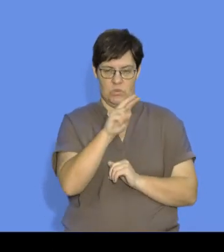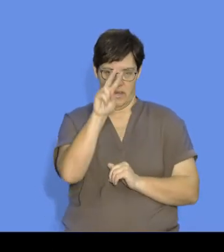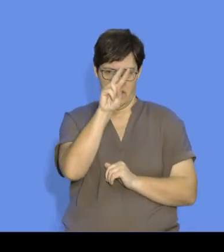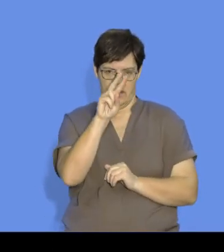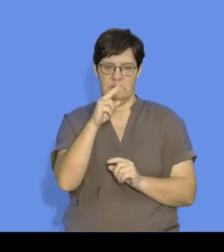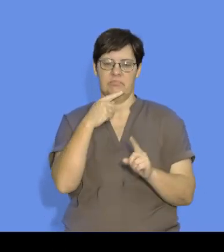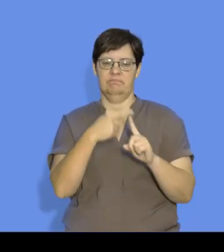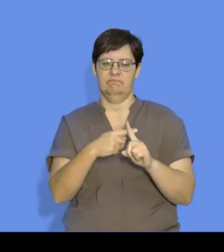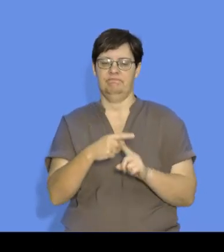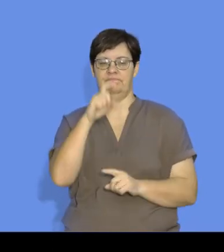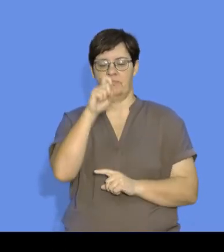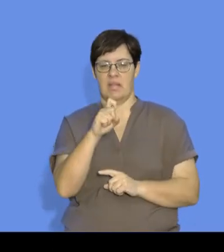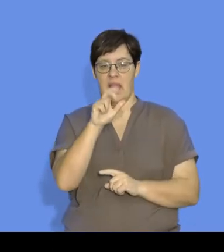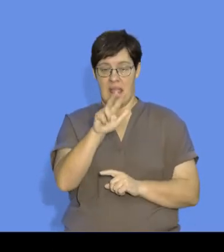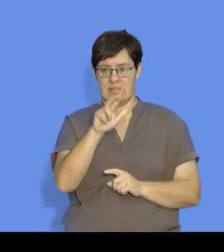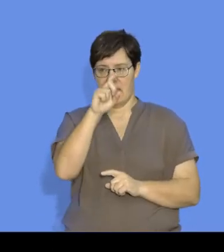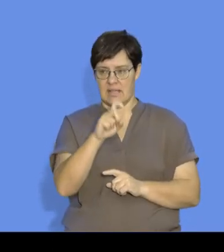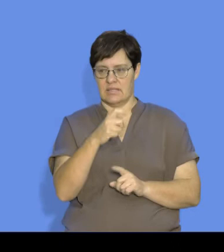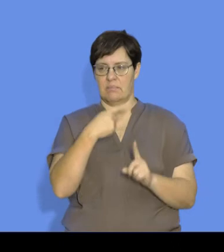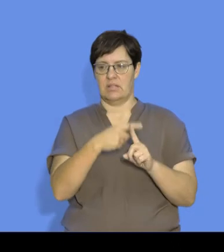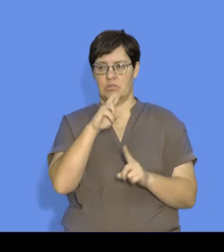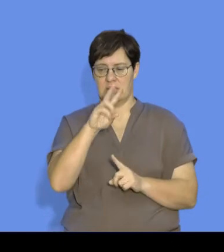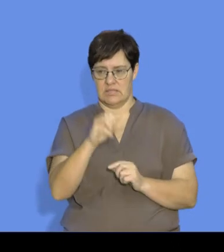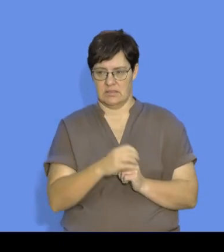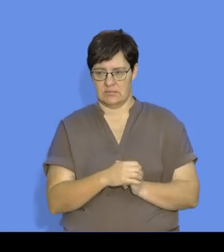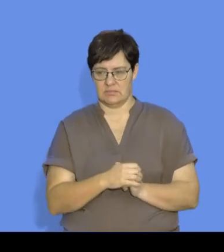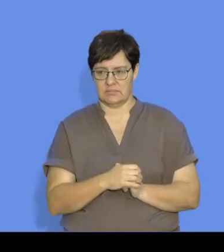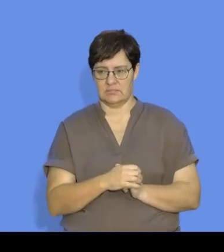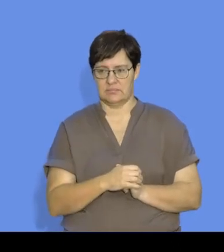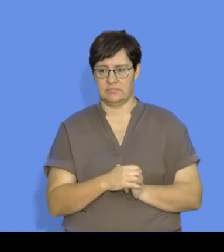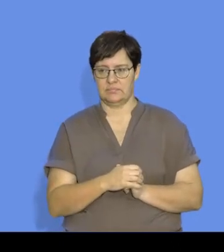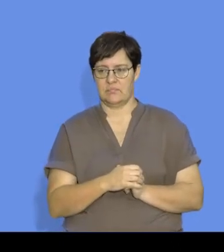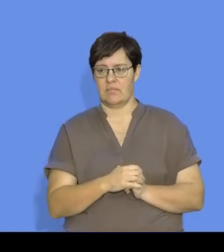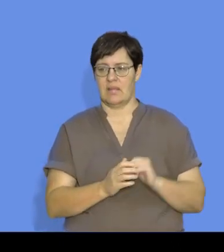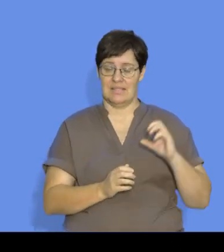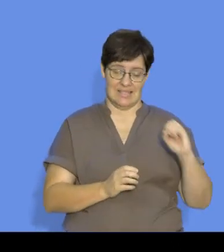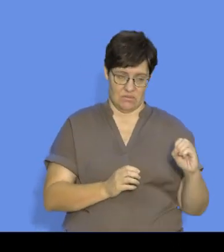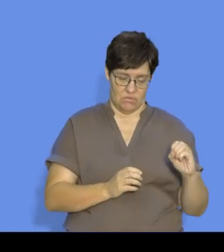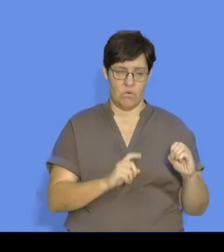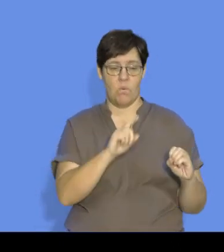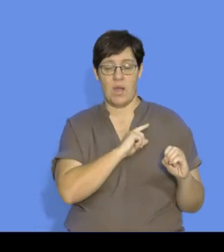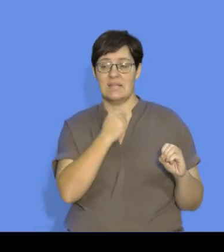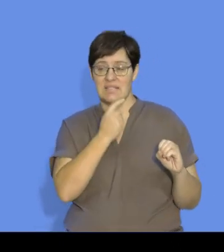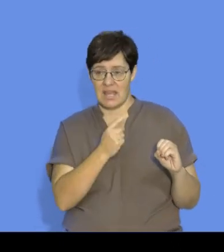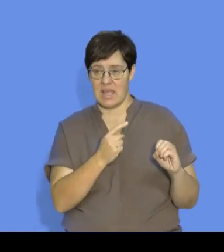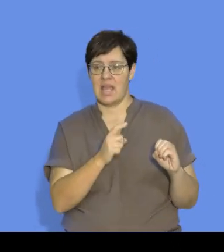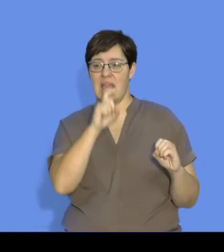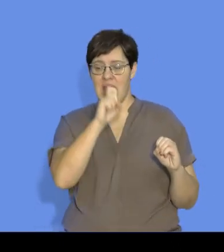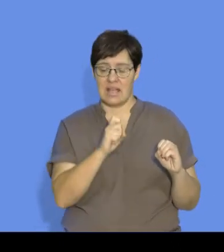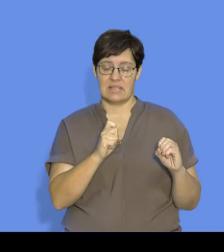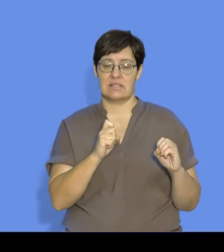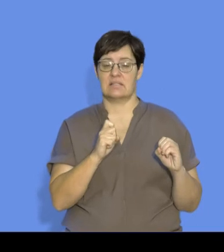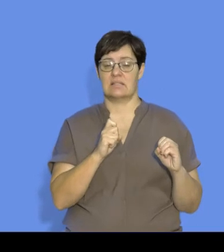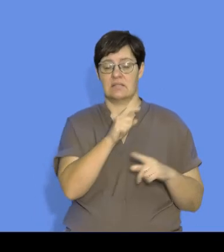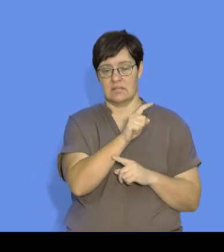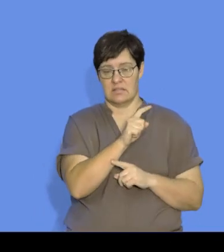plus 8x plus 20. And this must be 0 because we're talking about an